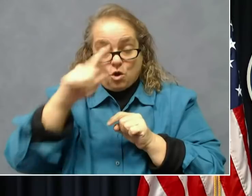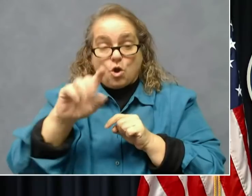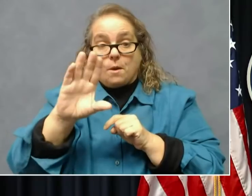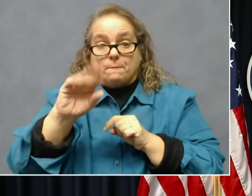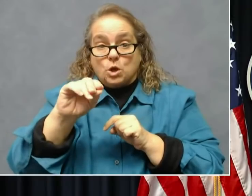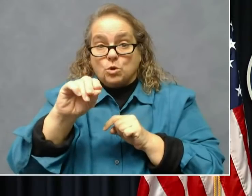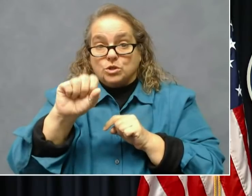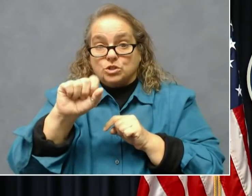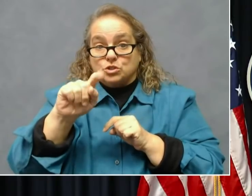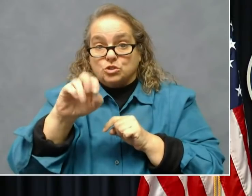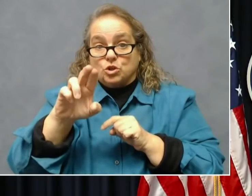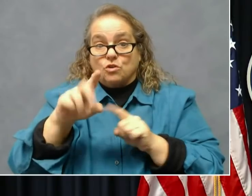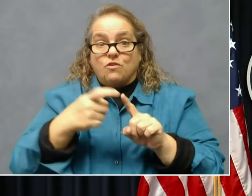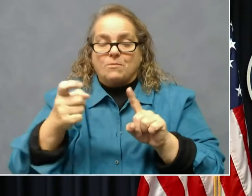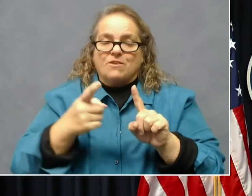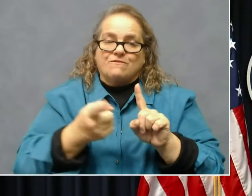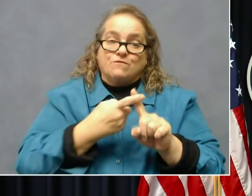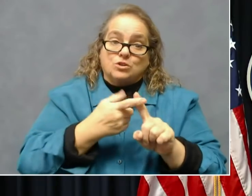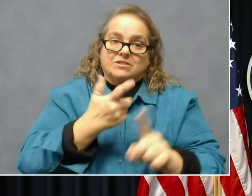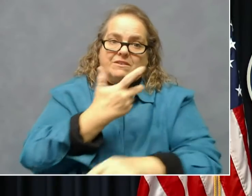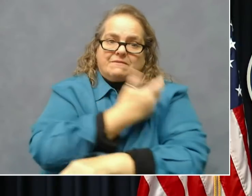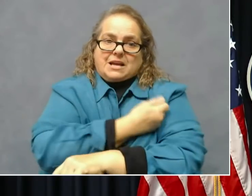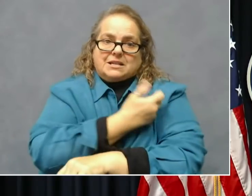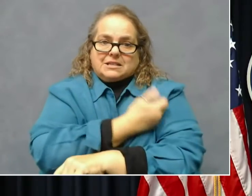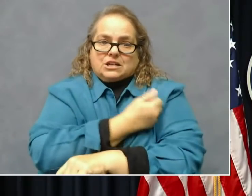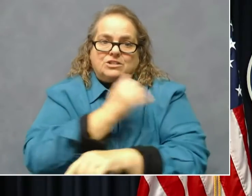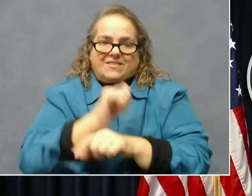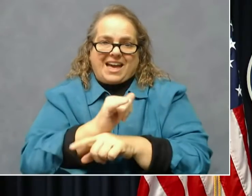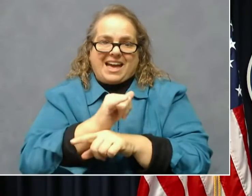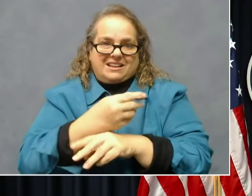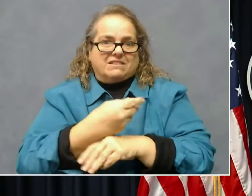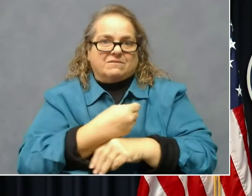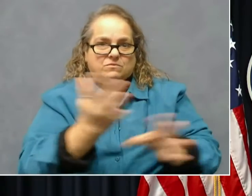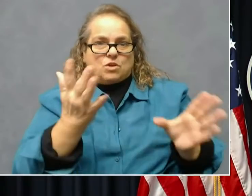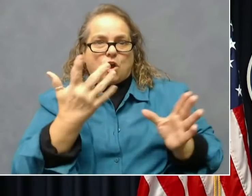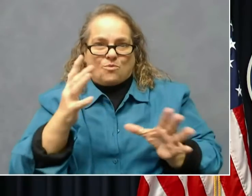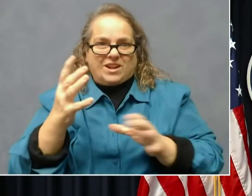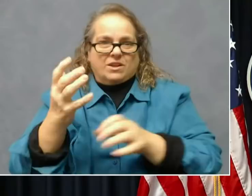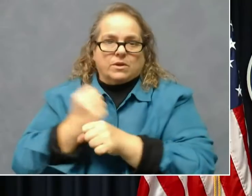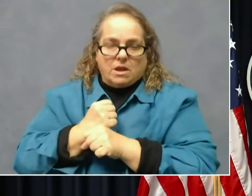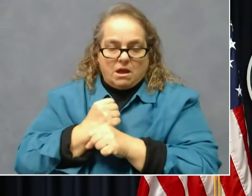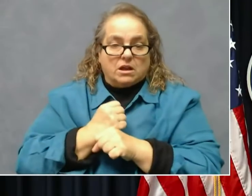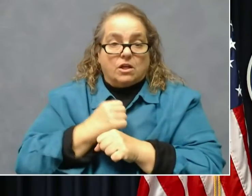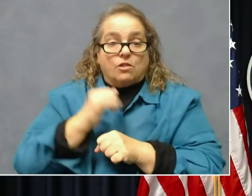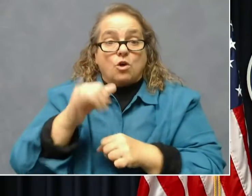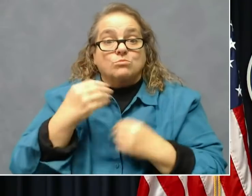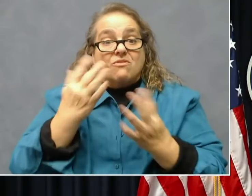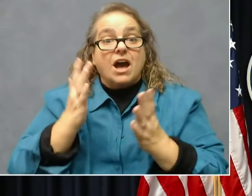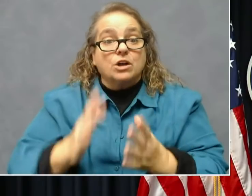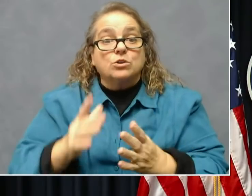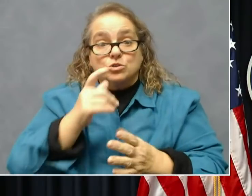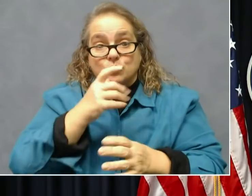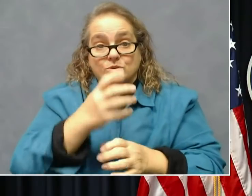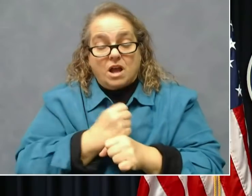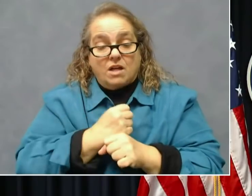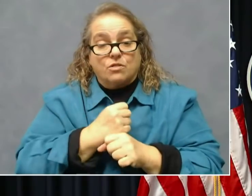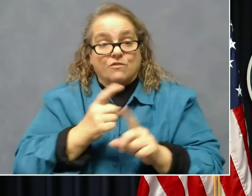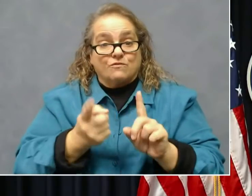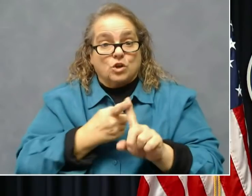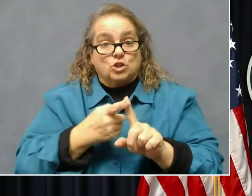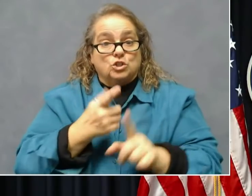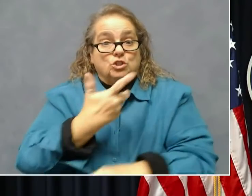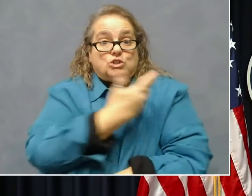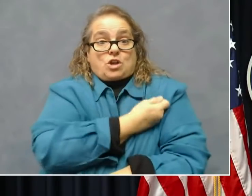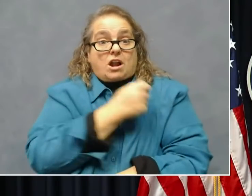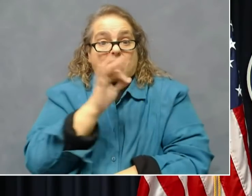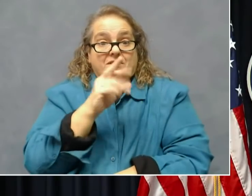first vaccinations that went out. Those providers that provided the first shot of the vaccine will